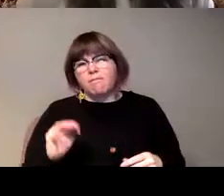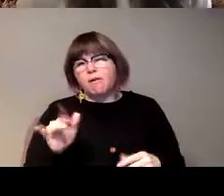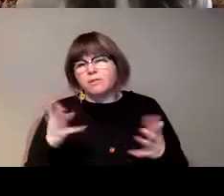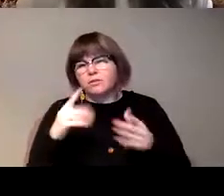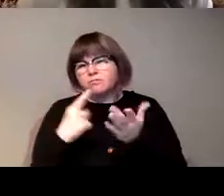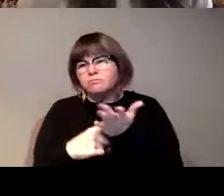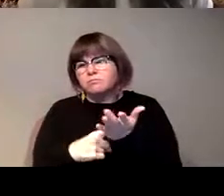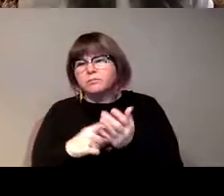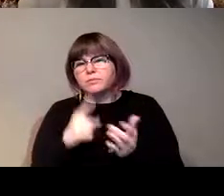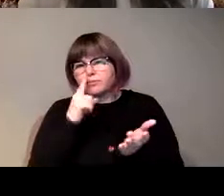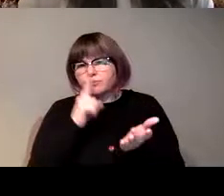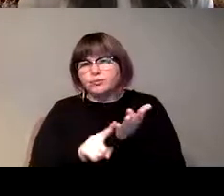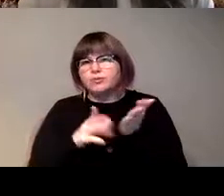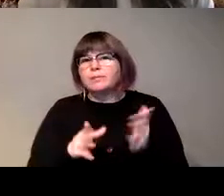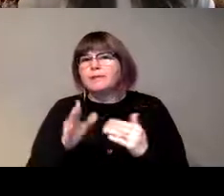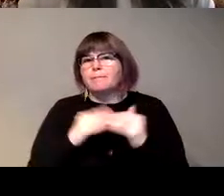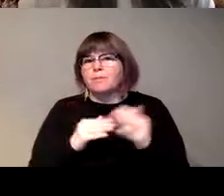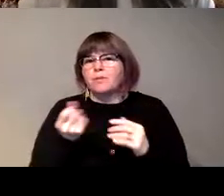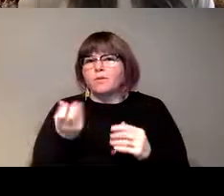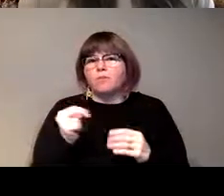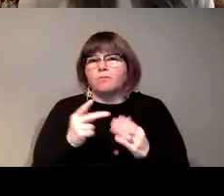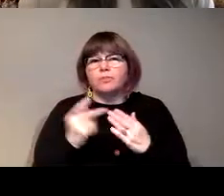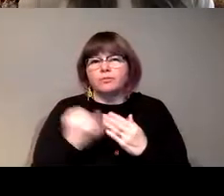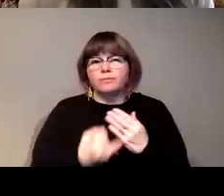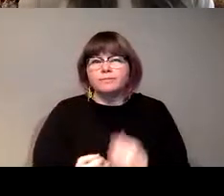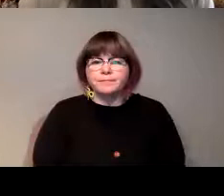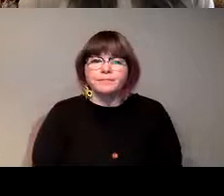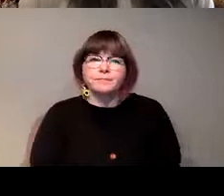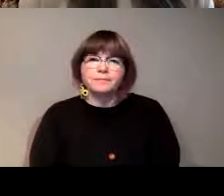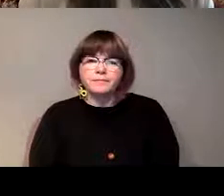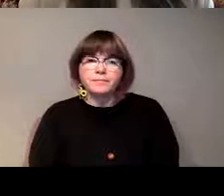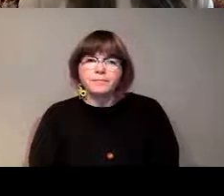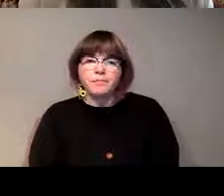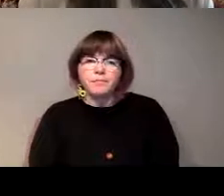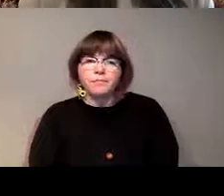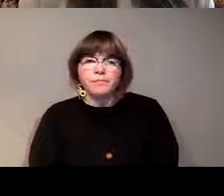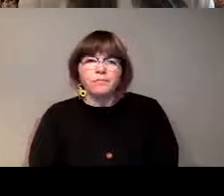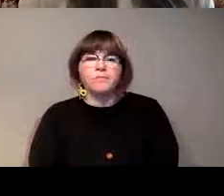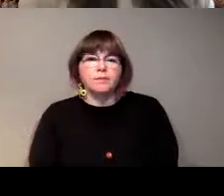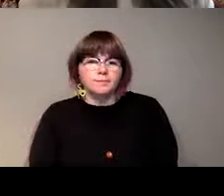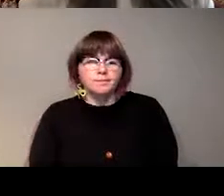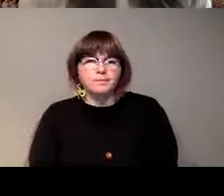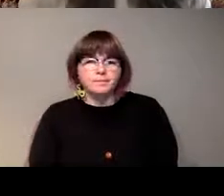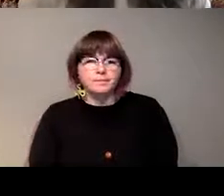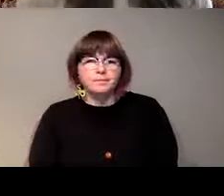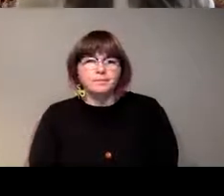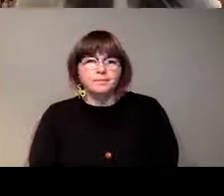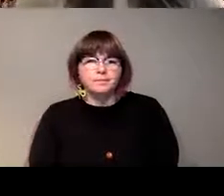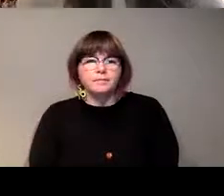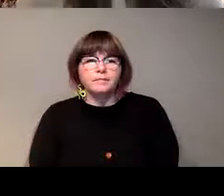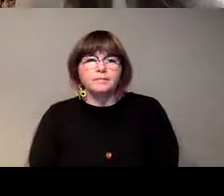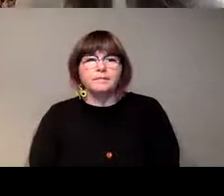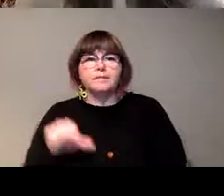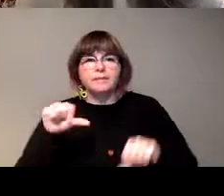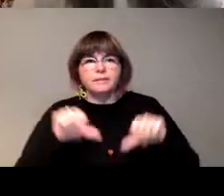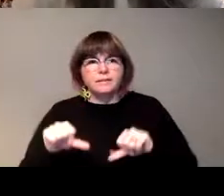you about, where researchers can build their own projects. So yeah, so that's